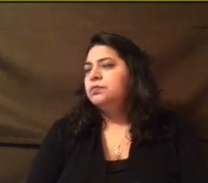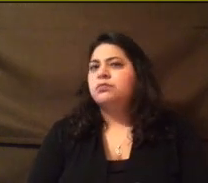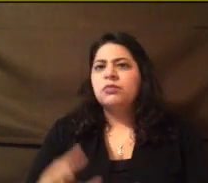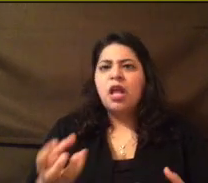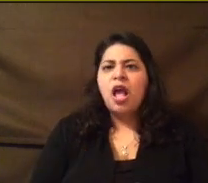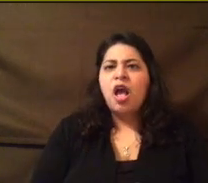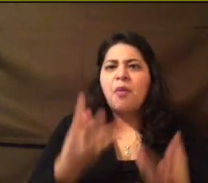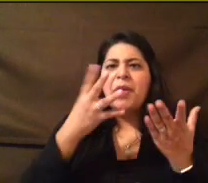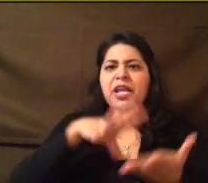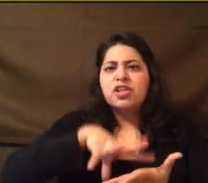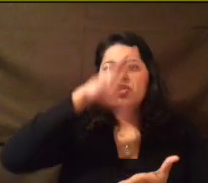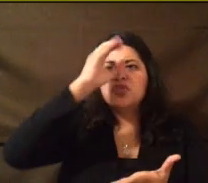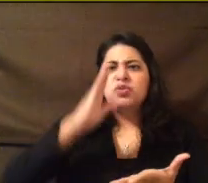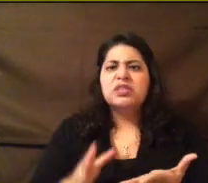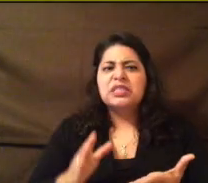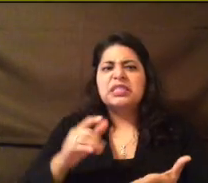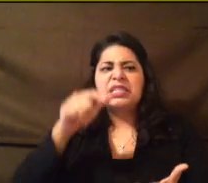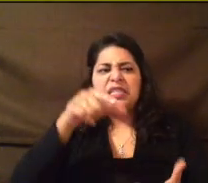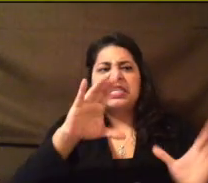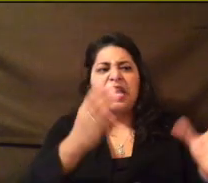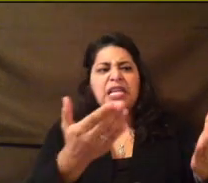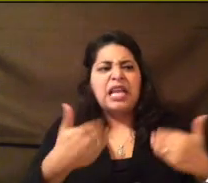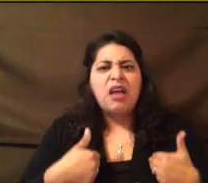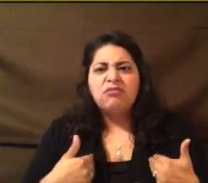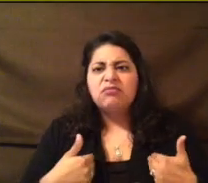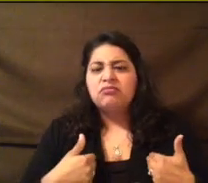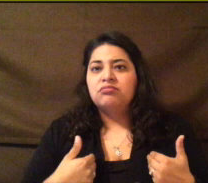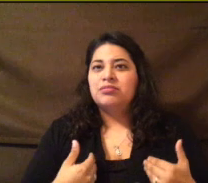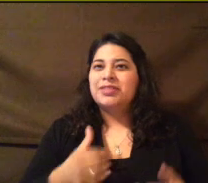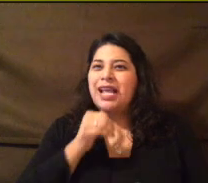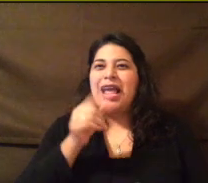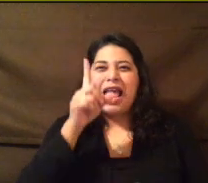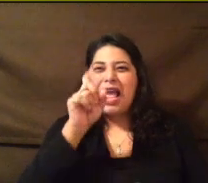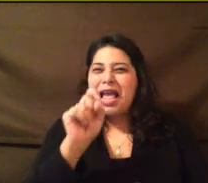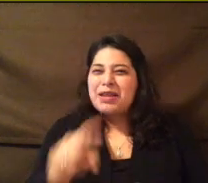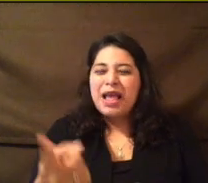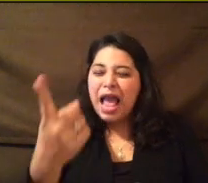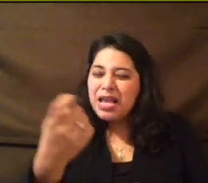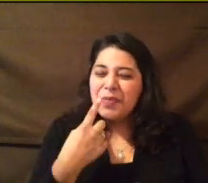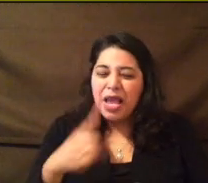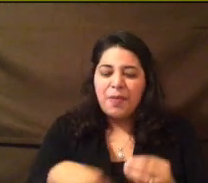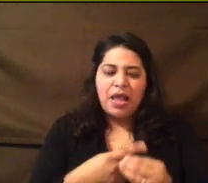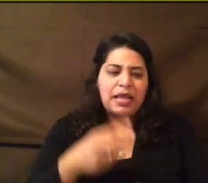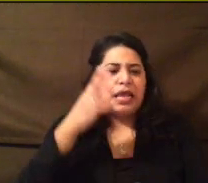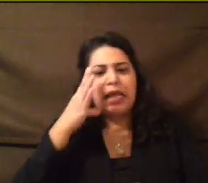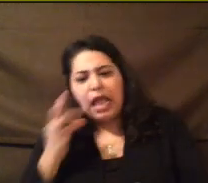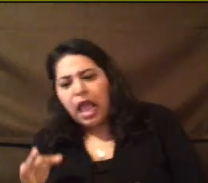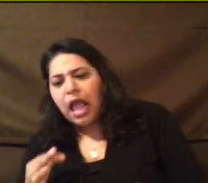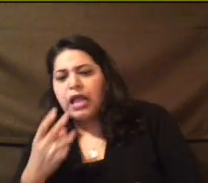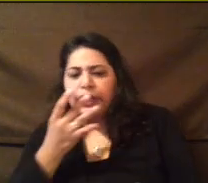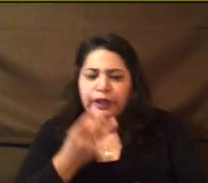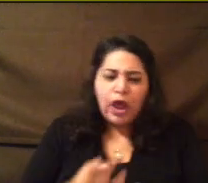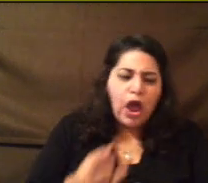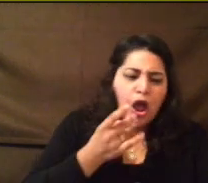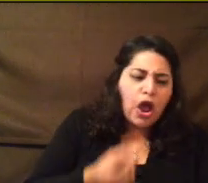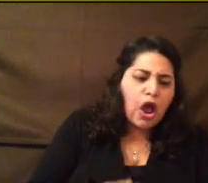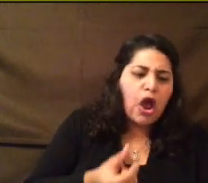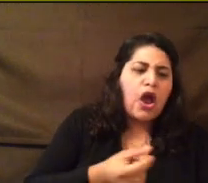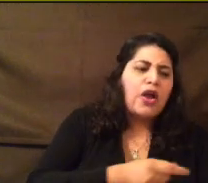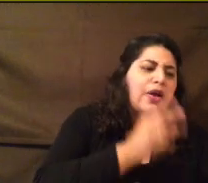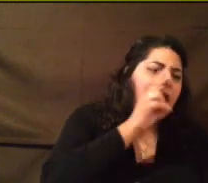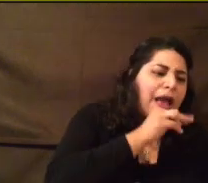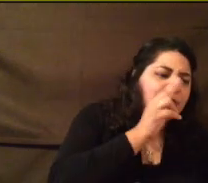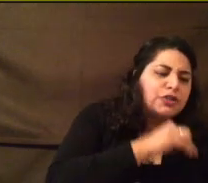dog. Now let's look at this second question. How many kids are in this class? Well, they're not asking me